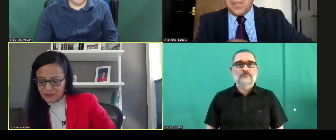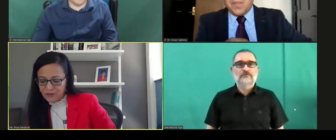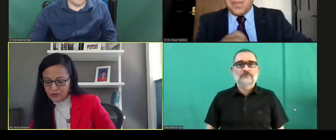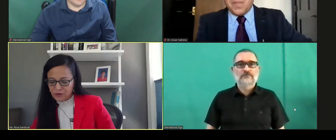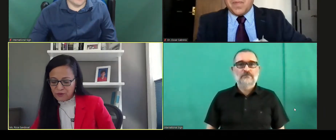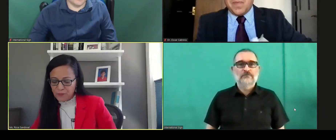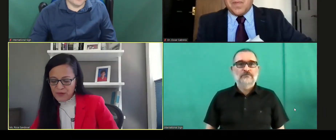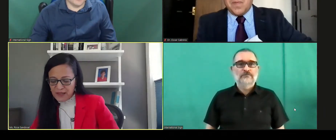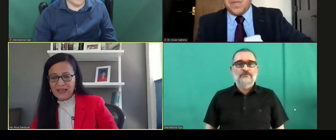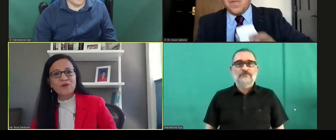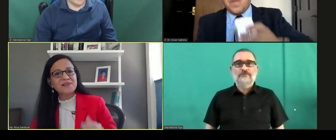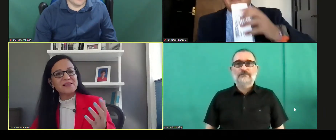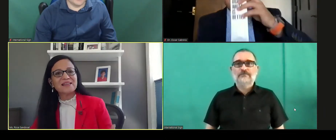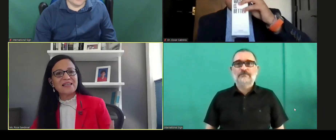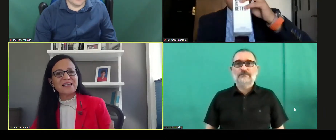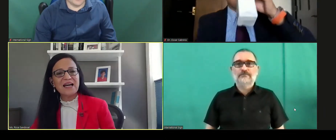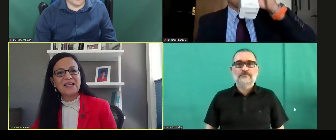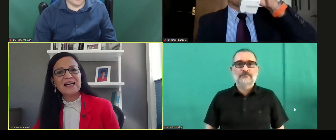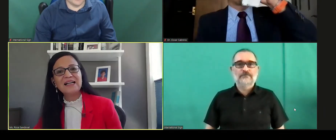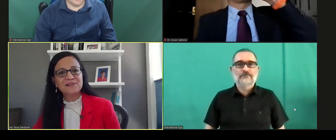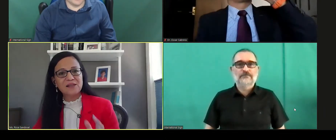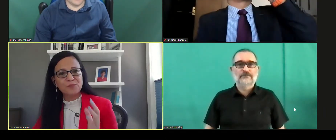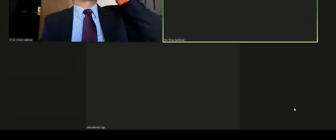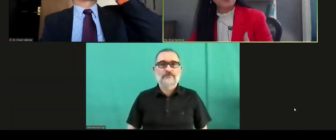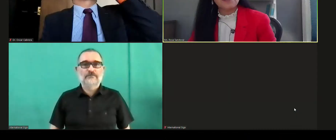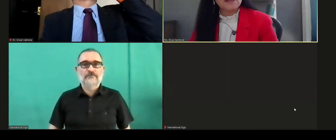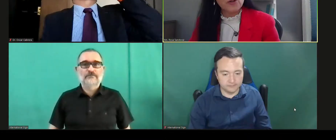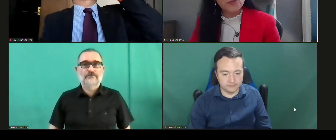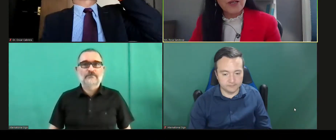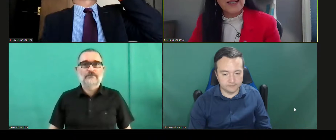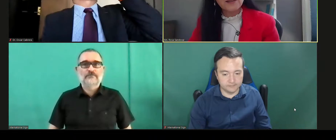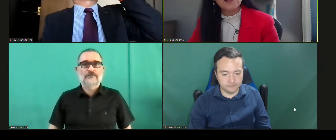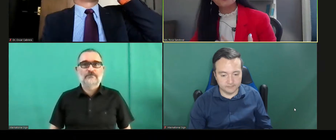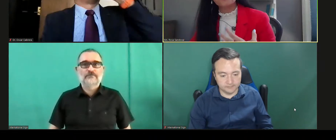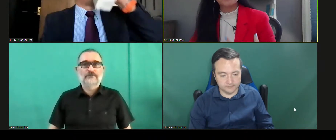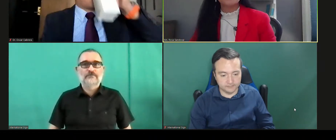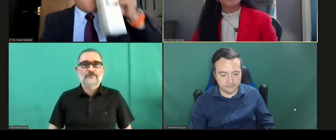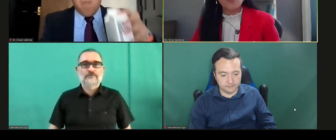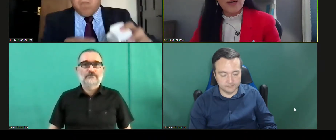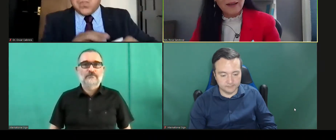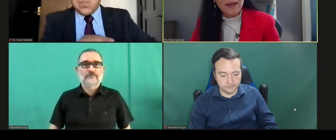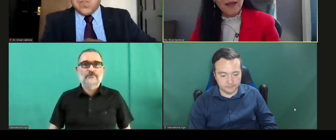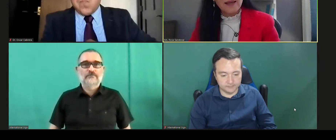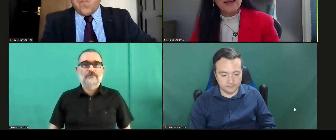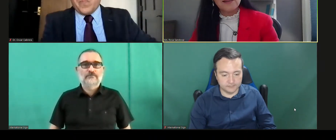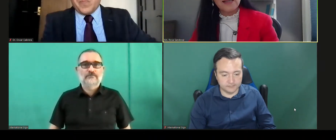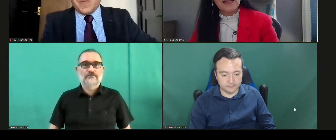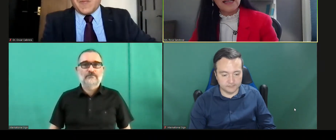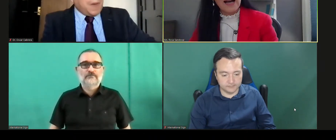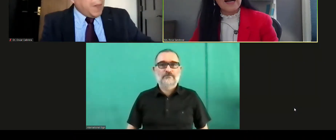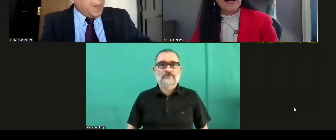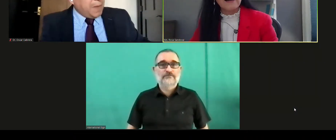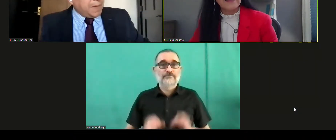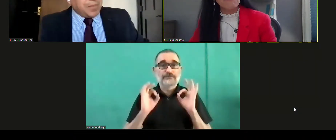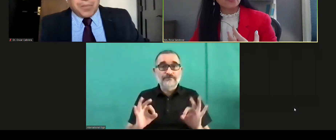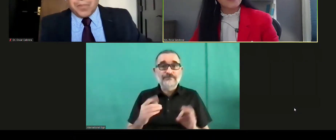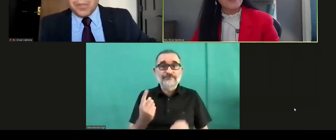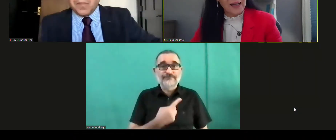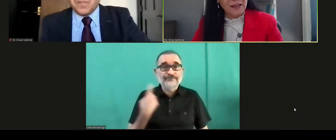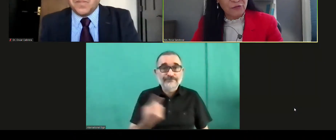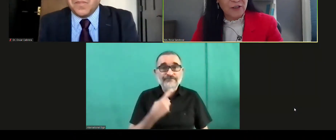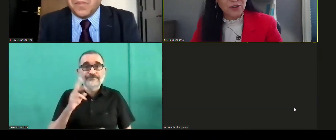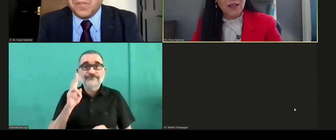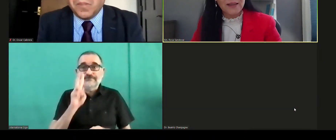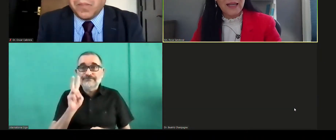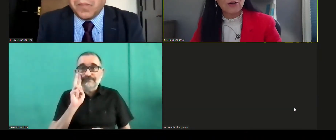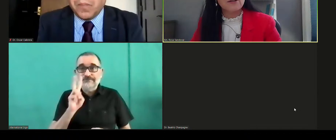diseases, NCDs. Now, this legal strategy from the standpoint of public health, that is to promote